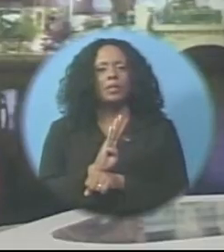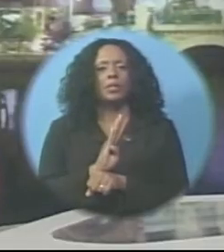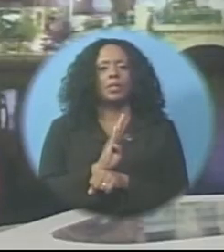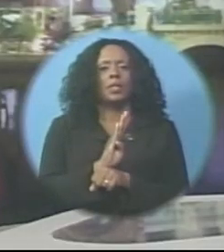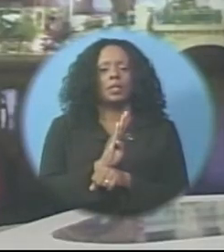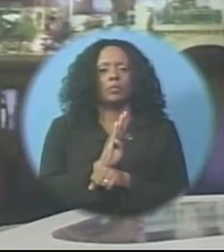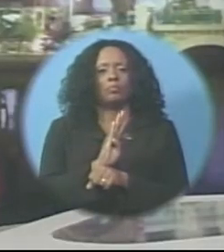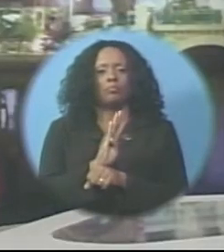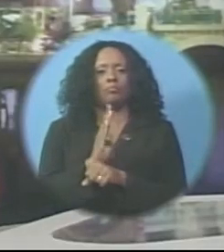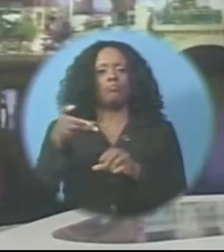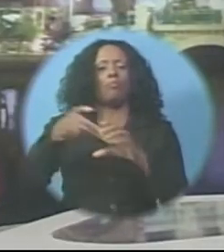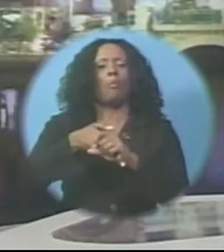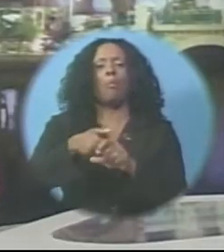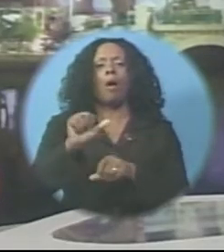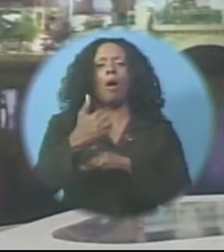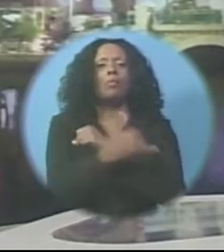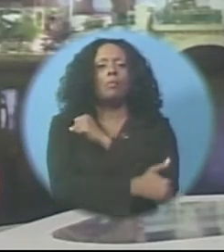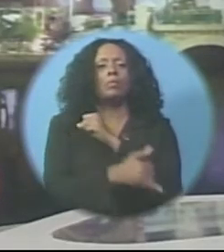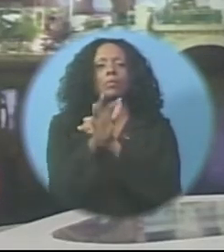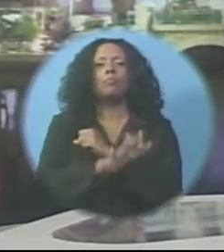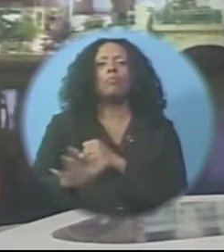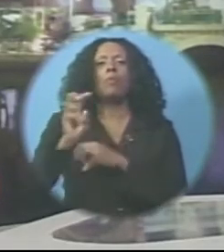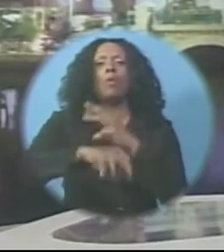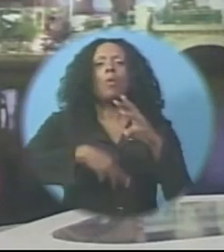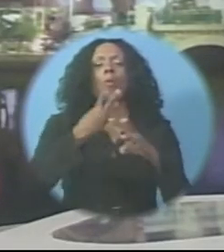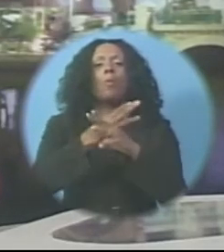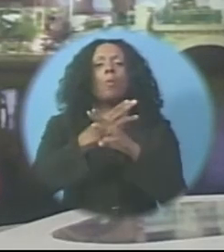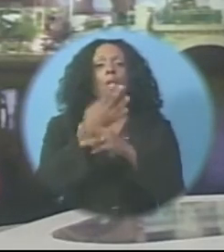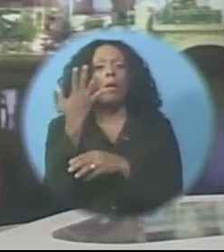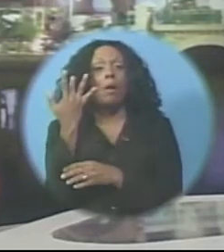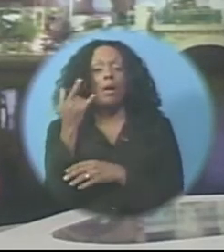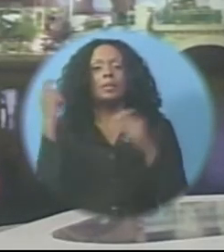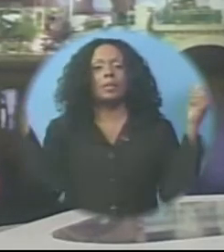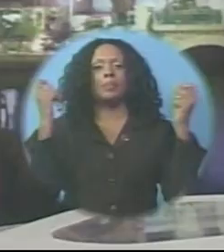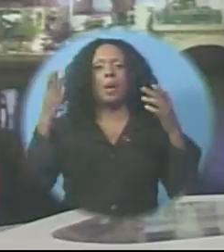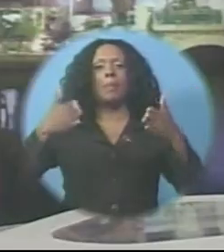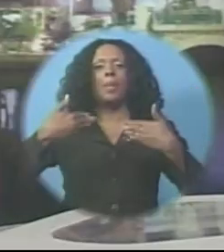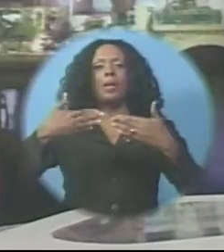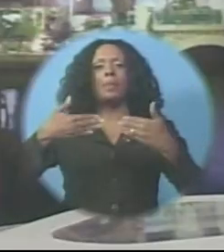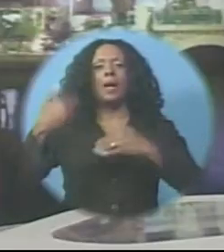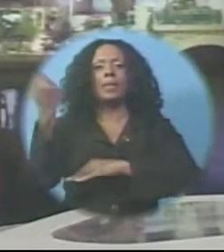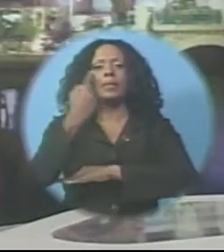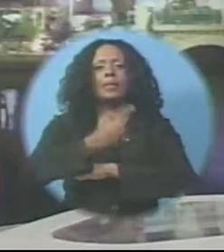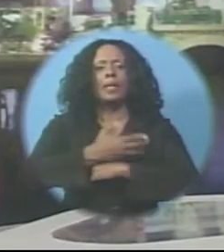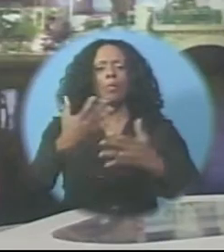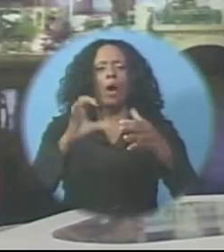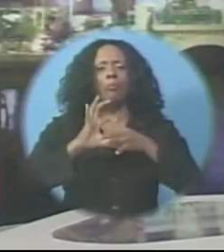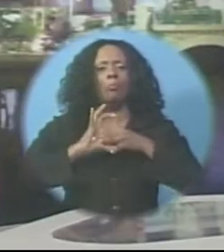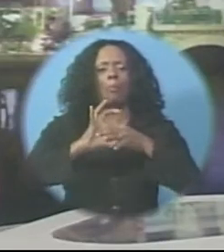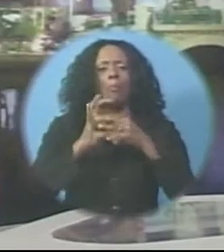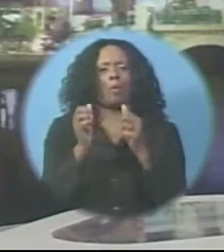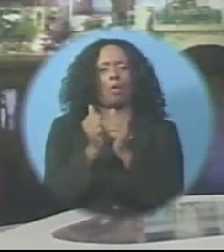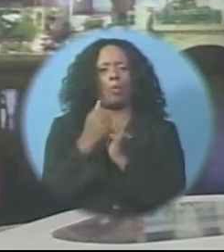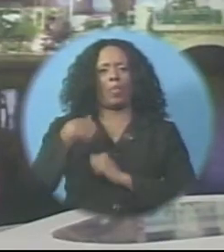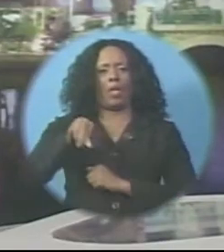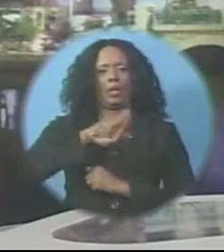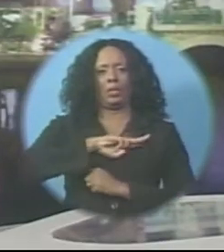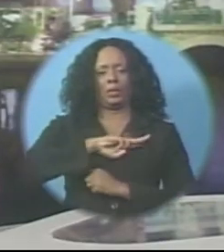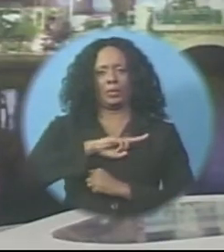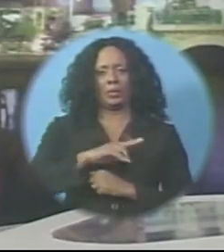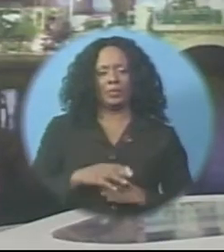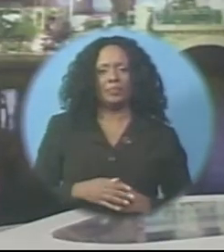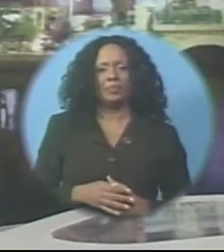others around the world celebrating Panama Day, Prime Minister Fundell Stewart wants to strengthen ties between the two nations. He says the